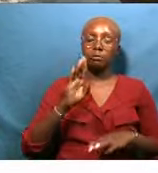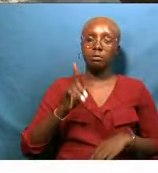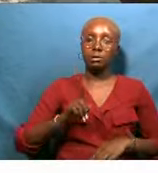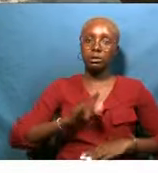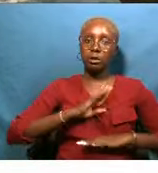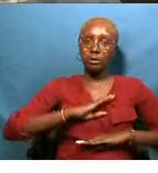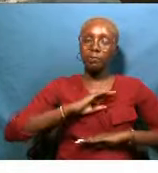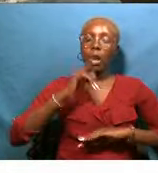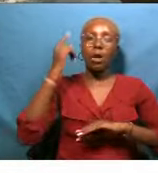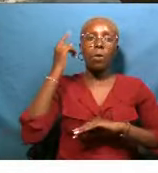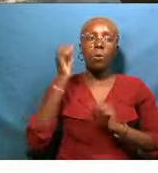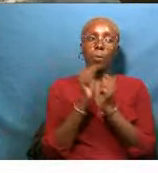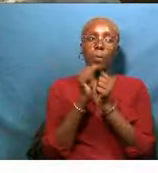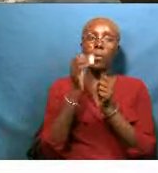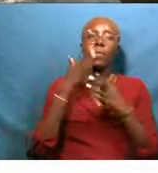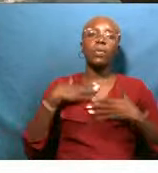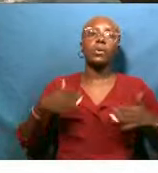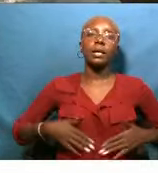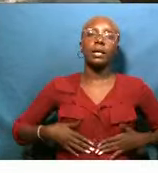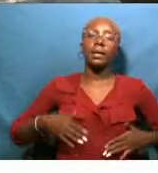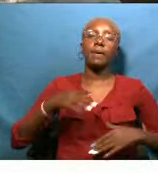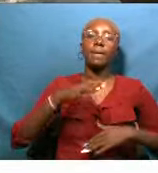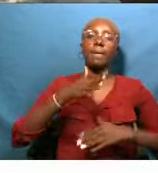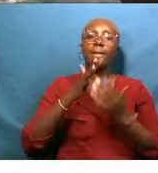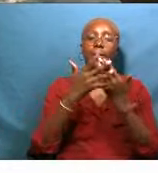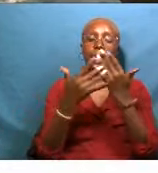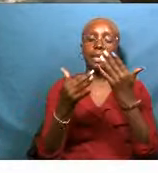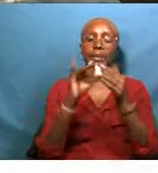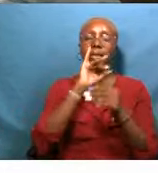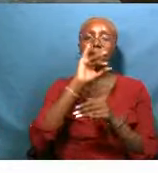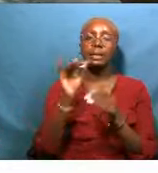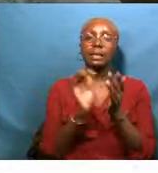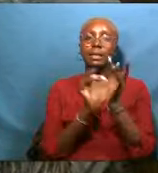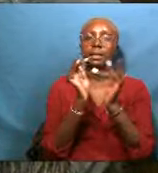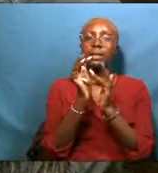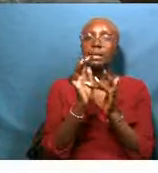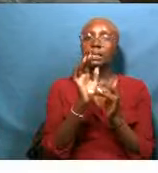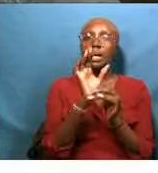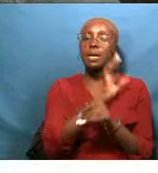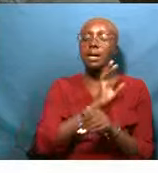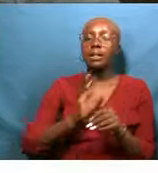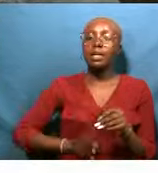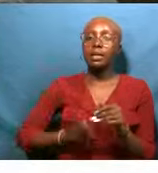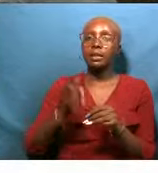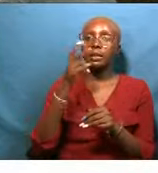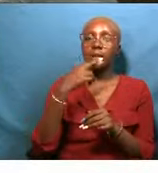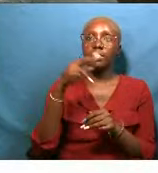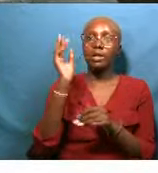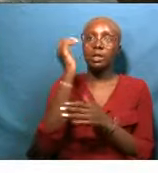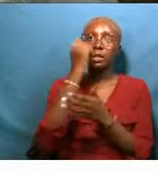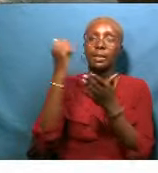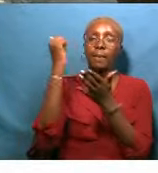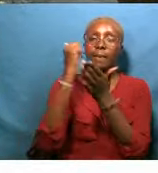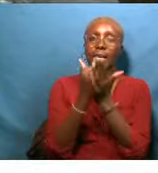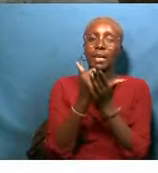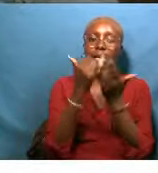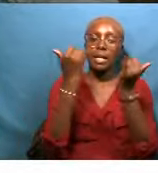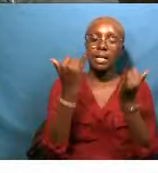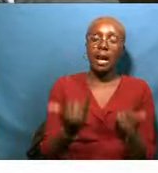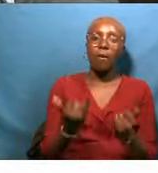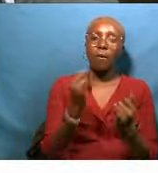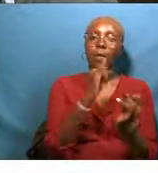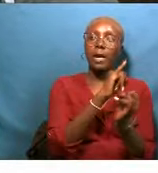With the body and the blood of your Son, Jesus Christ the righteous. Amen. I now